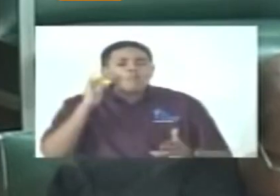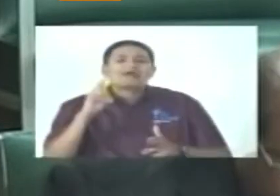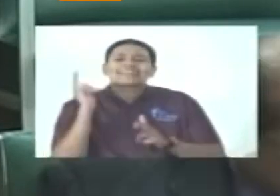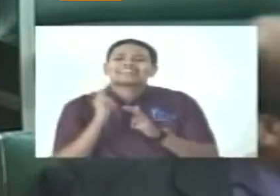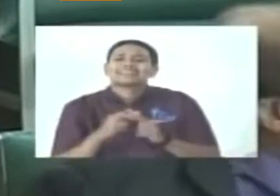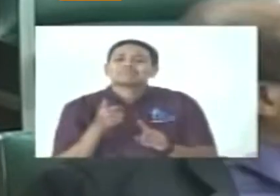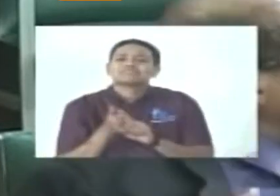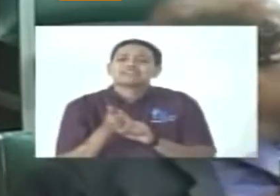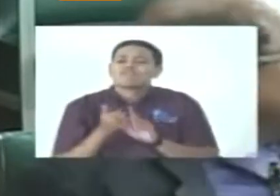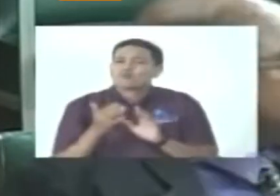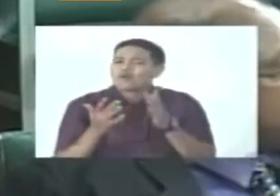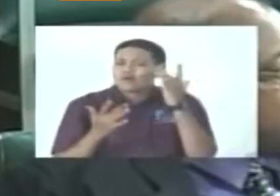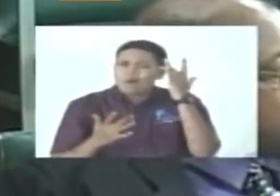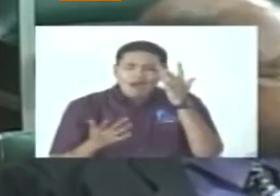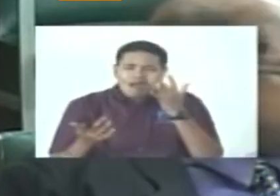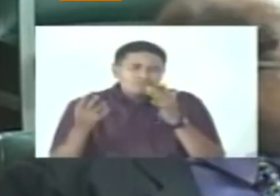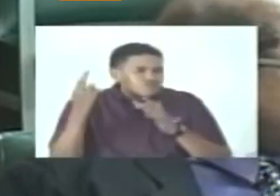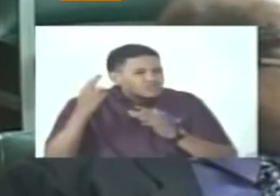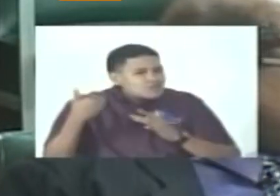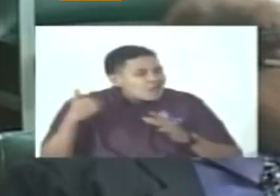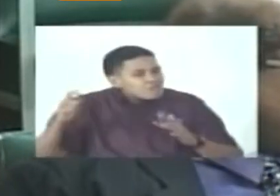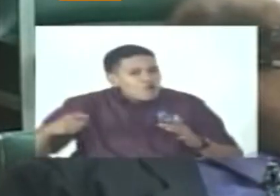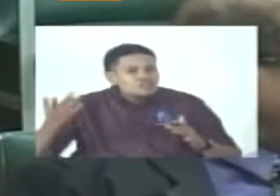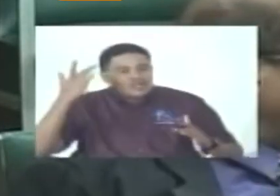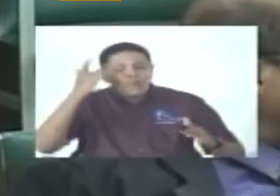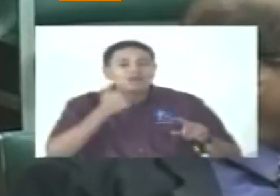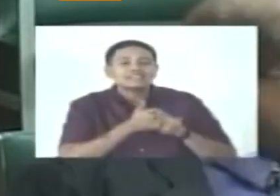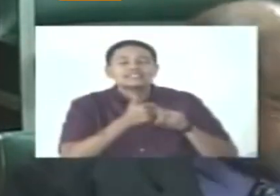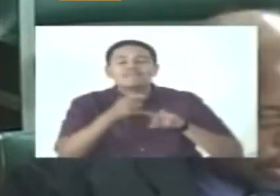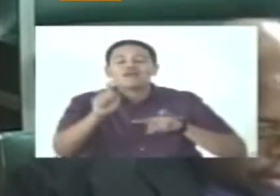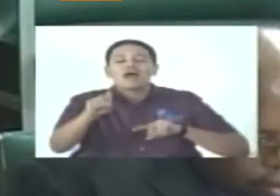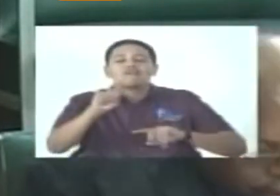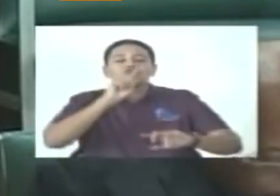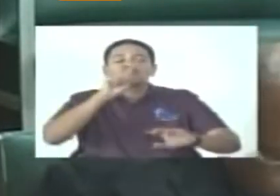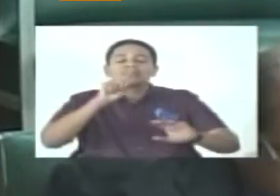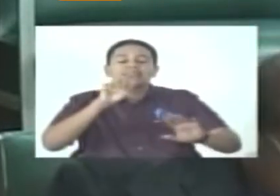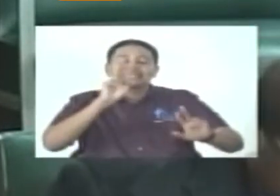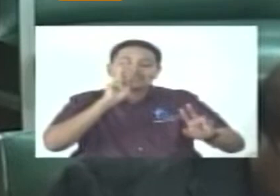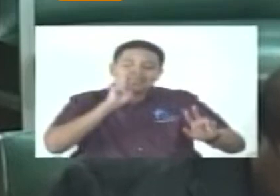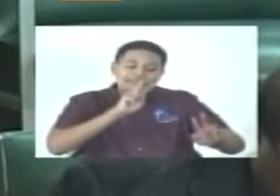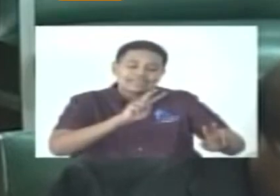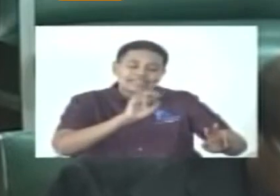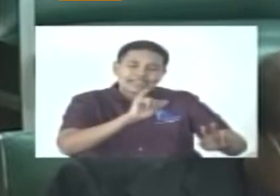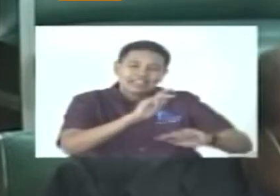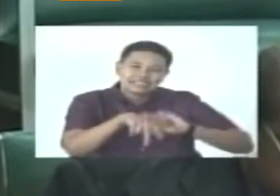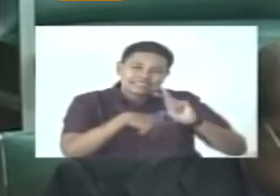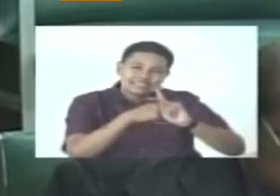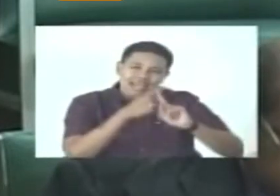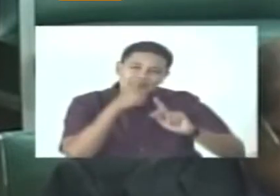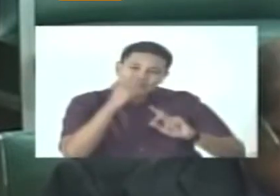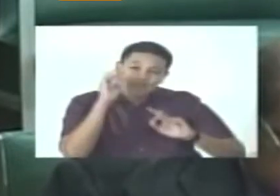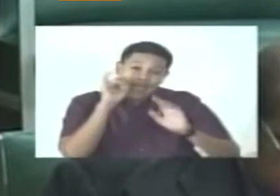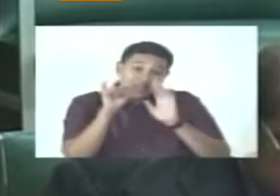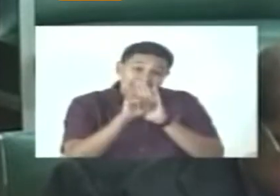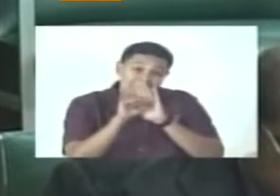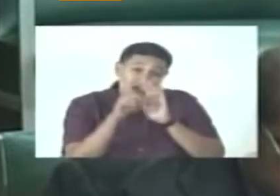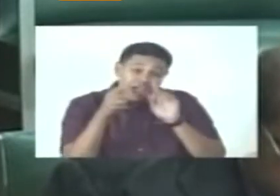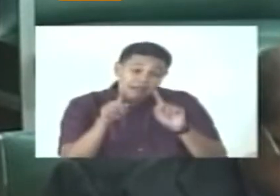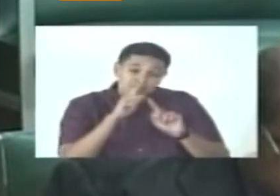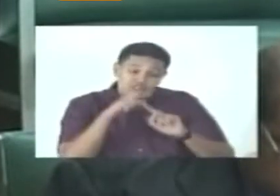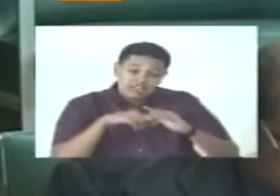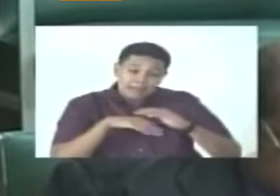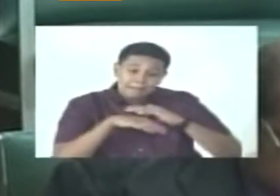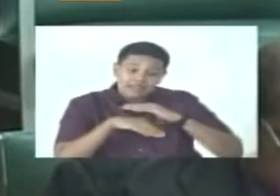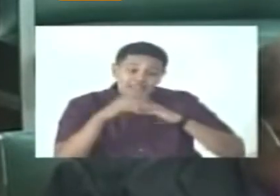do? And why it is that they have to resort to that sort of identification? It is